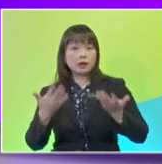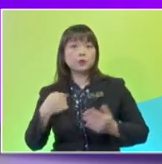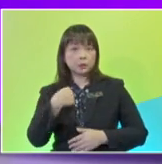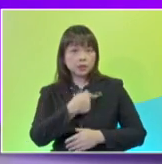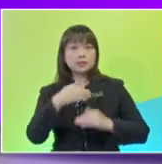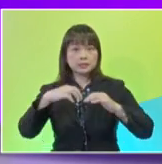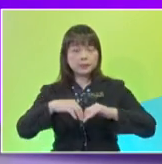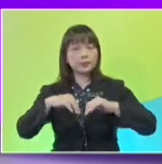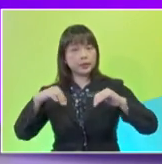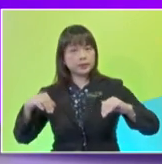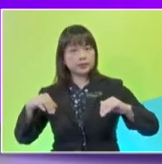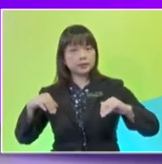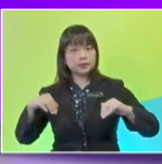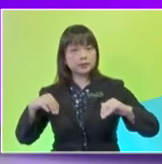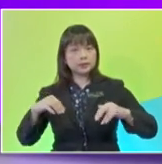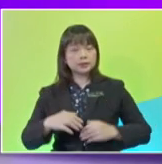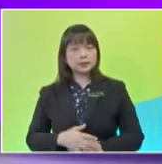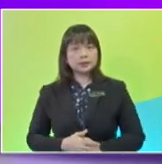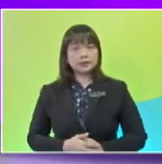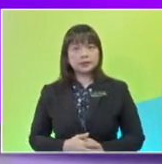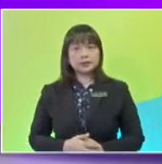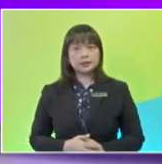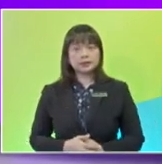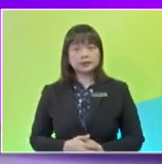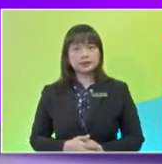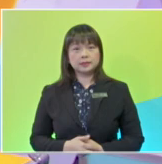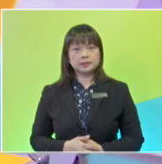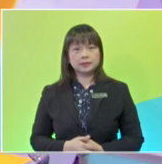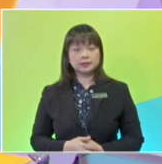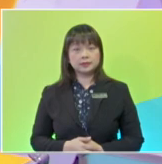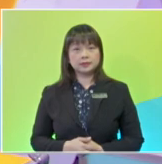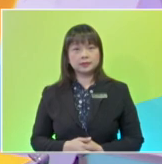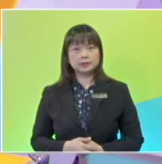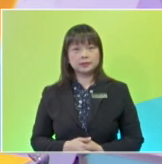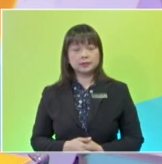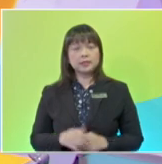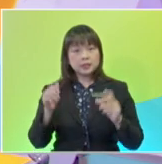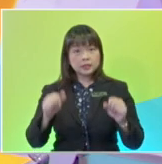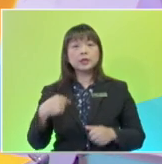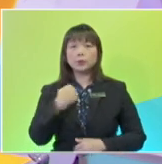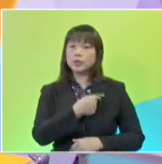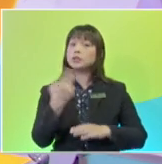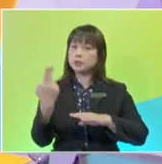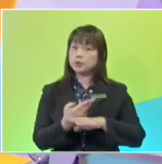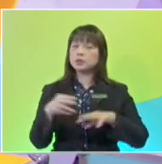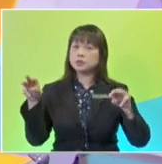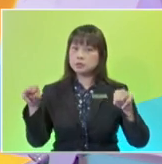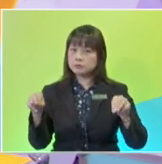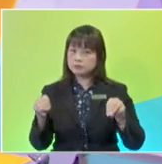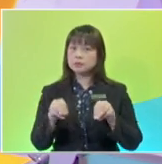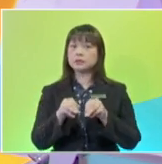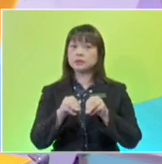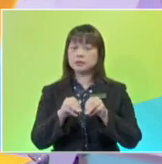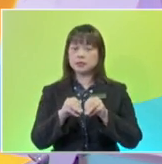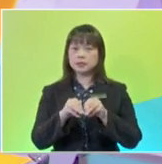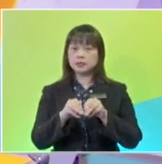it? Yes or no? Can we use magnetic extraction? The only separation method that comes to my mind is